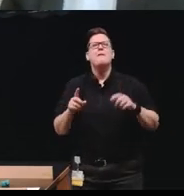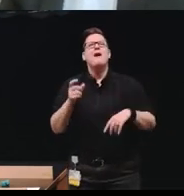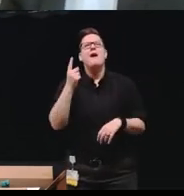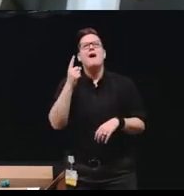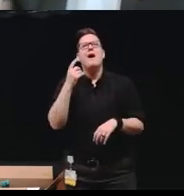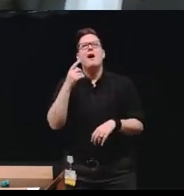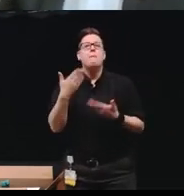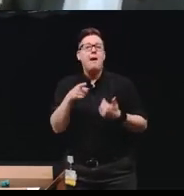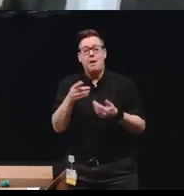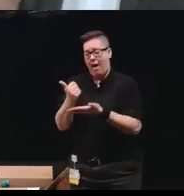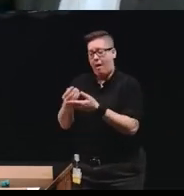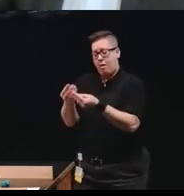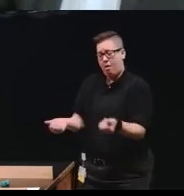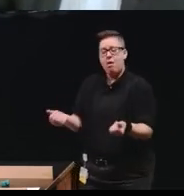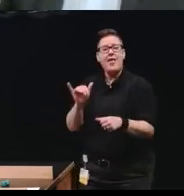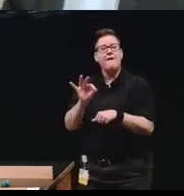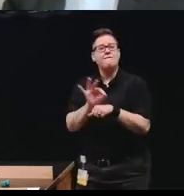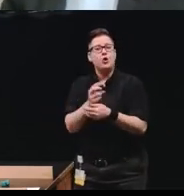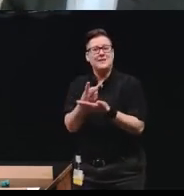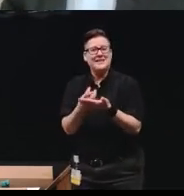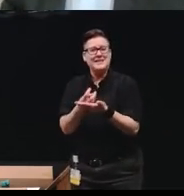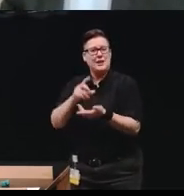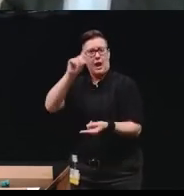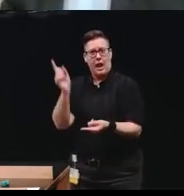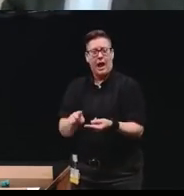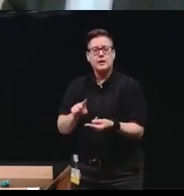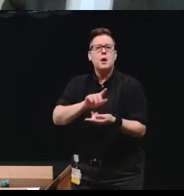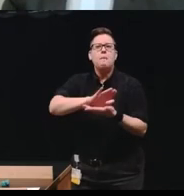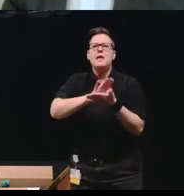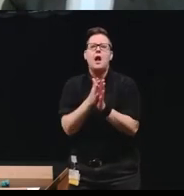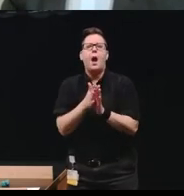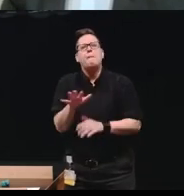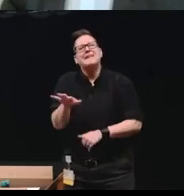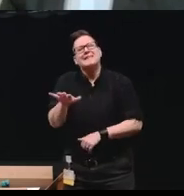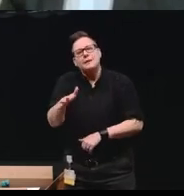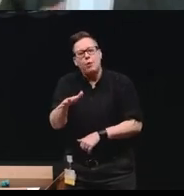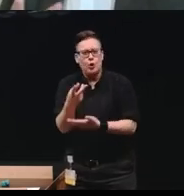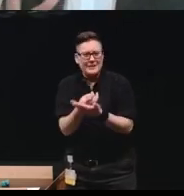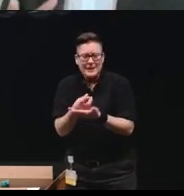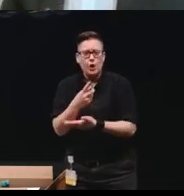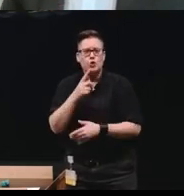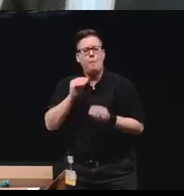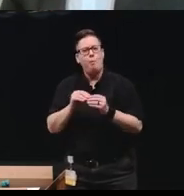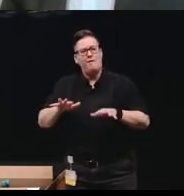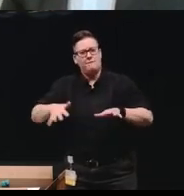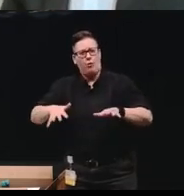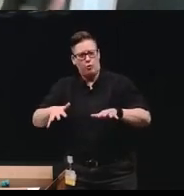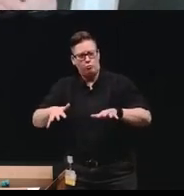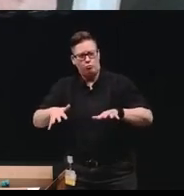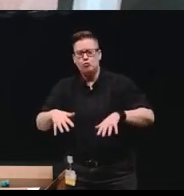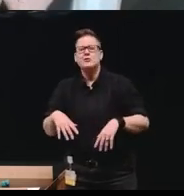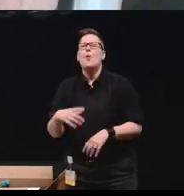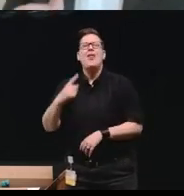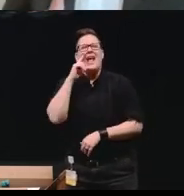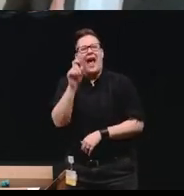severe, evolves into a functional tremor and a paroxysmal functional stutter. So all the more reason, I think, to